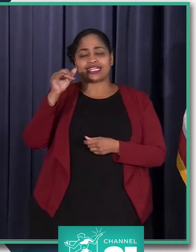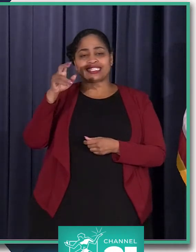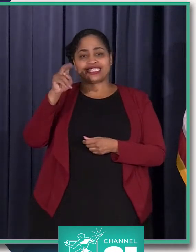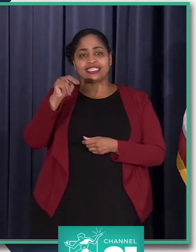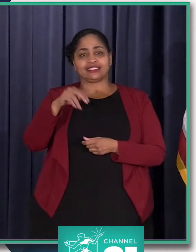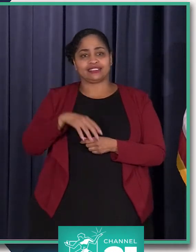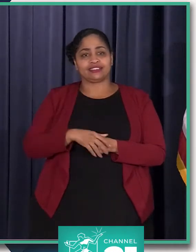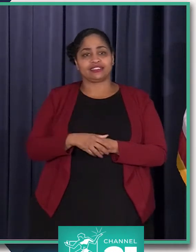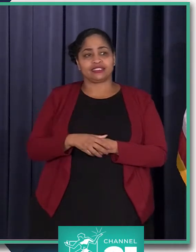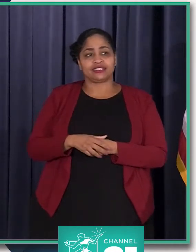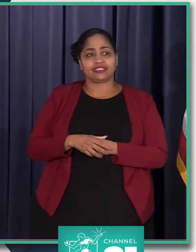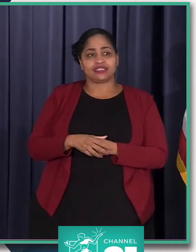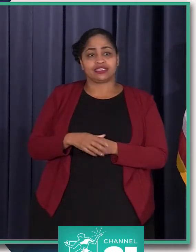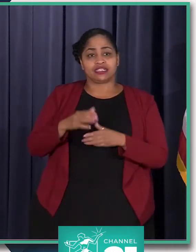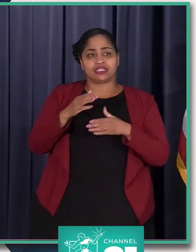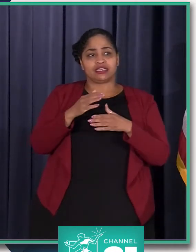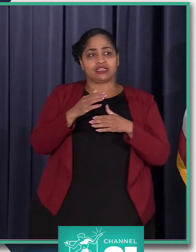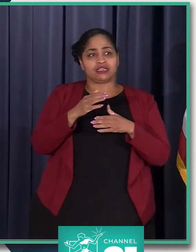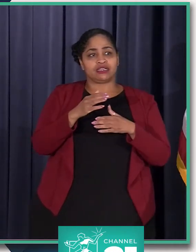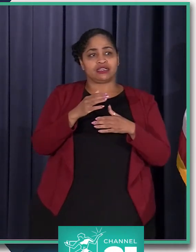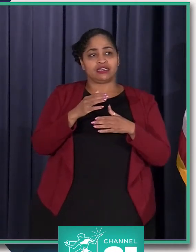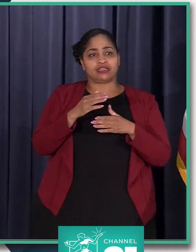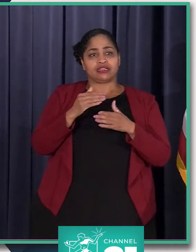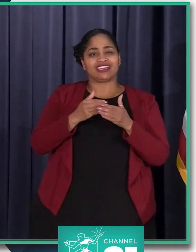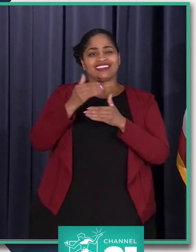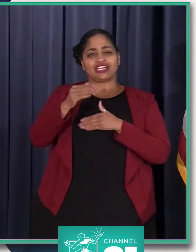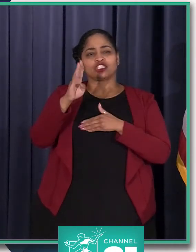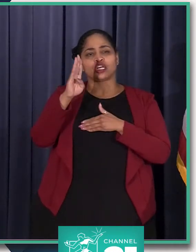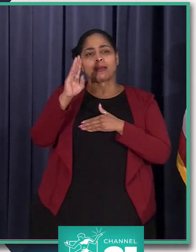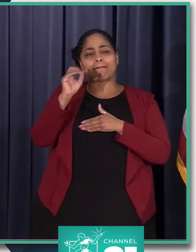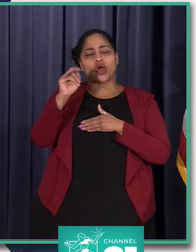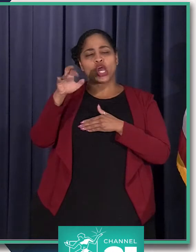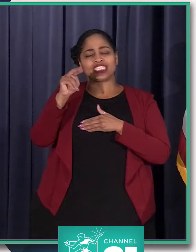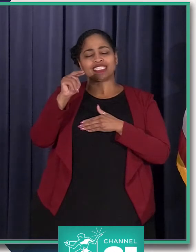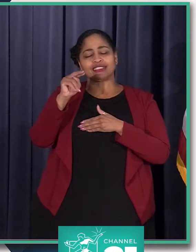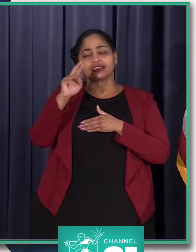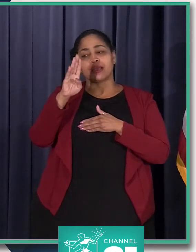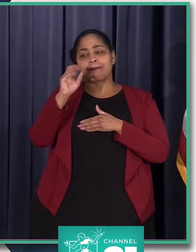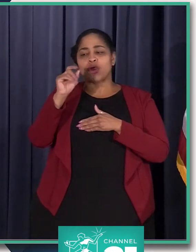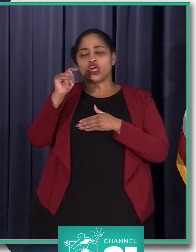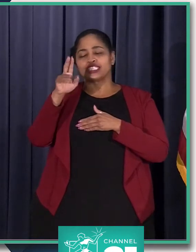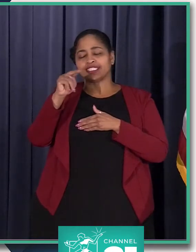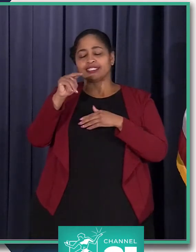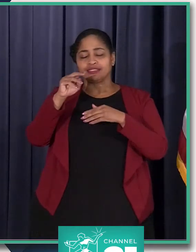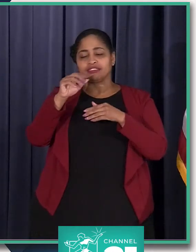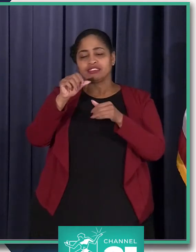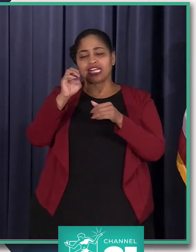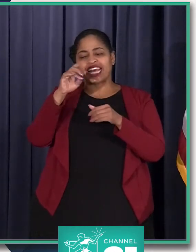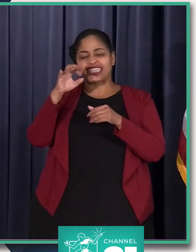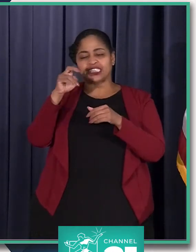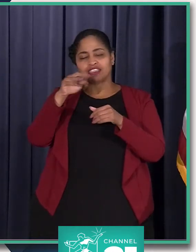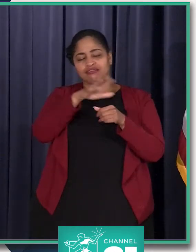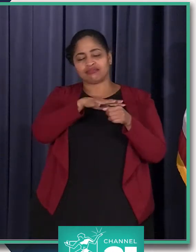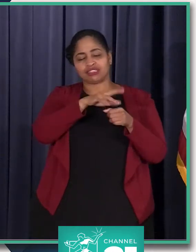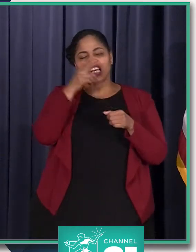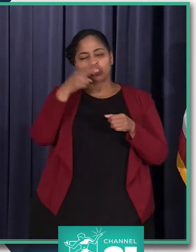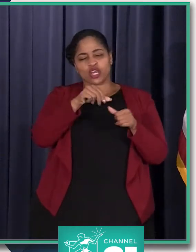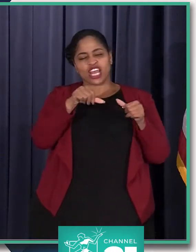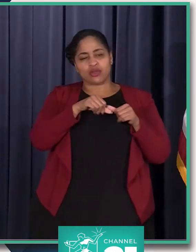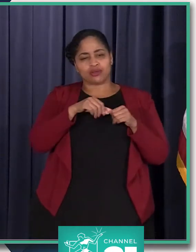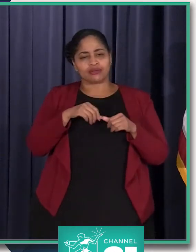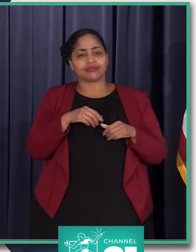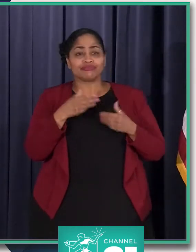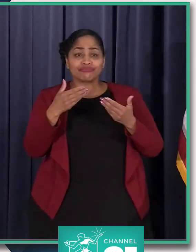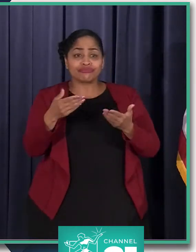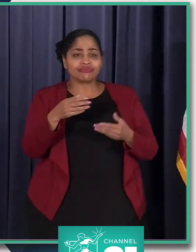neighborhood? between just next to Boston Edison, Atkinson Historical. Oh, good. Okay. Go ahead. What's your question? I have a